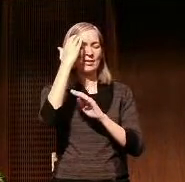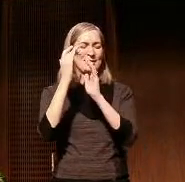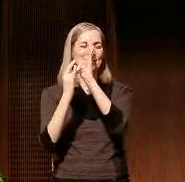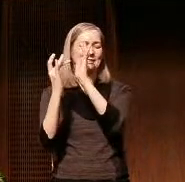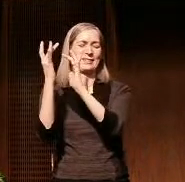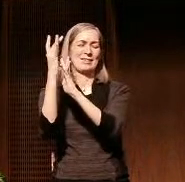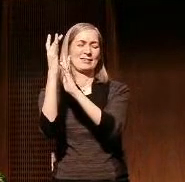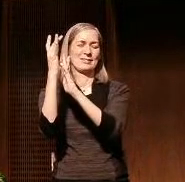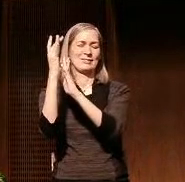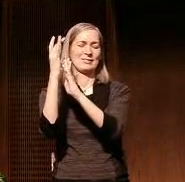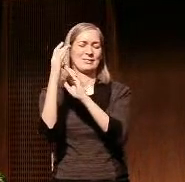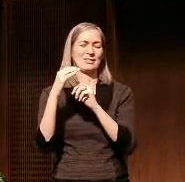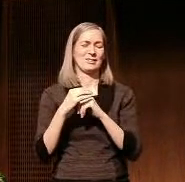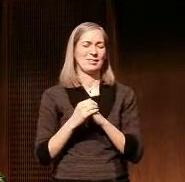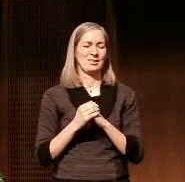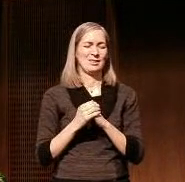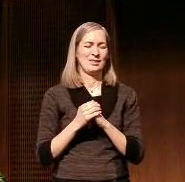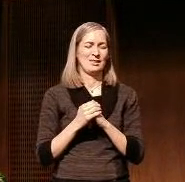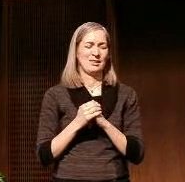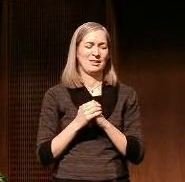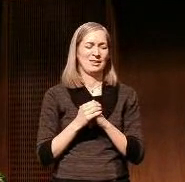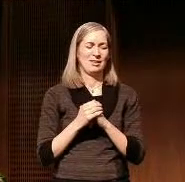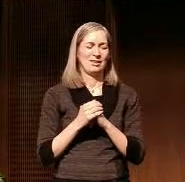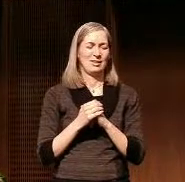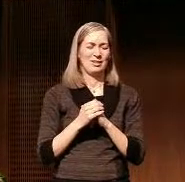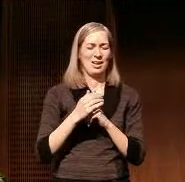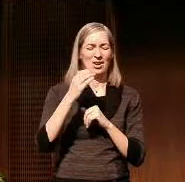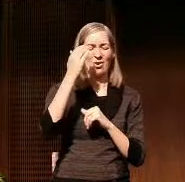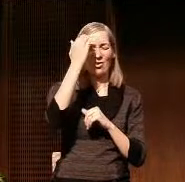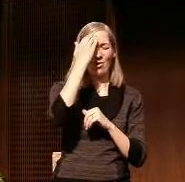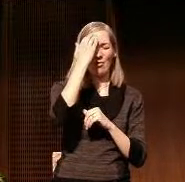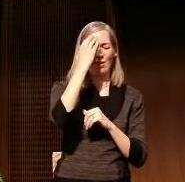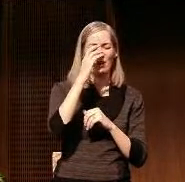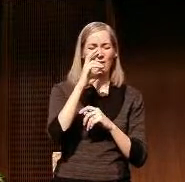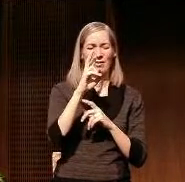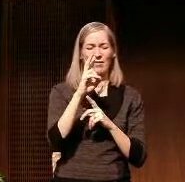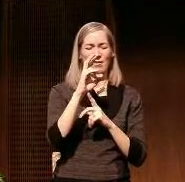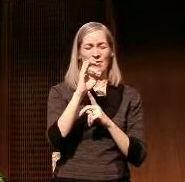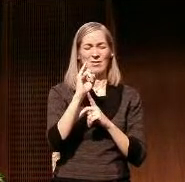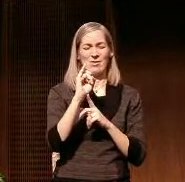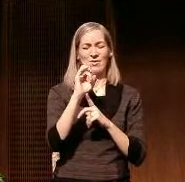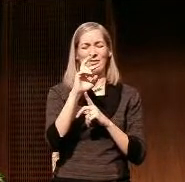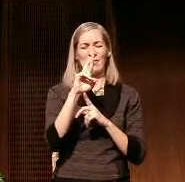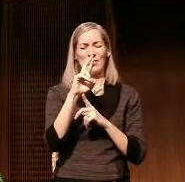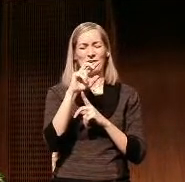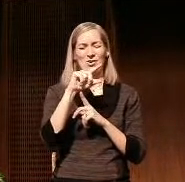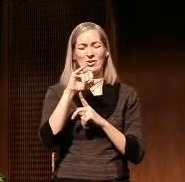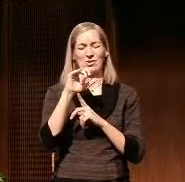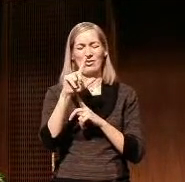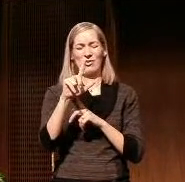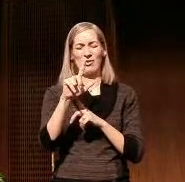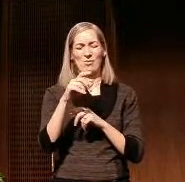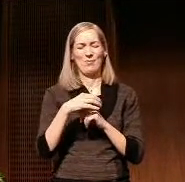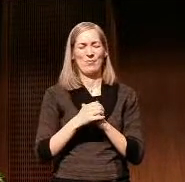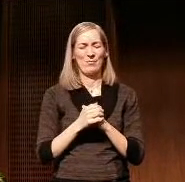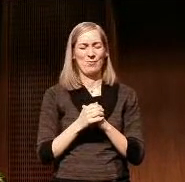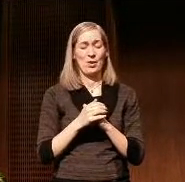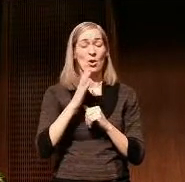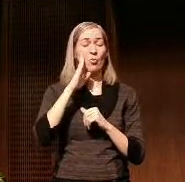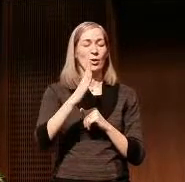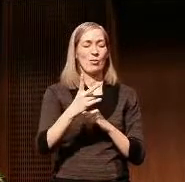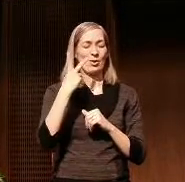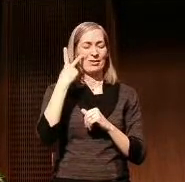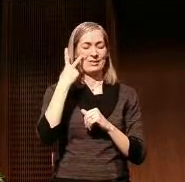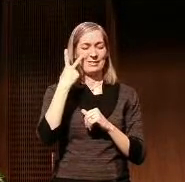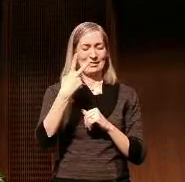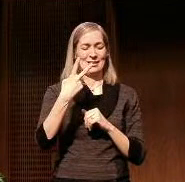and knowing, oh God, who Virgil was to us. We will see him again. We